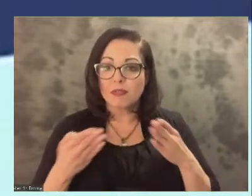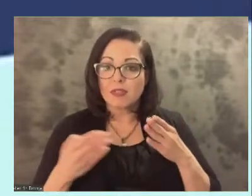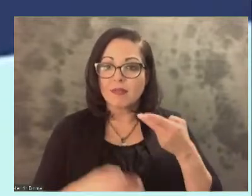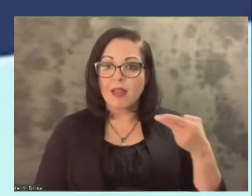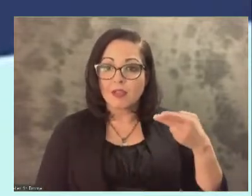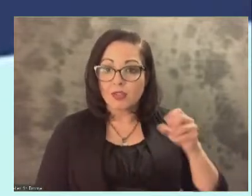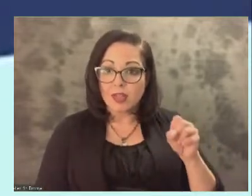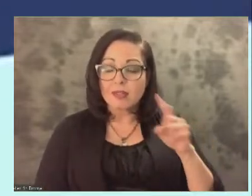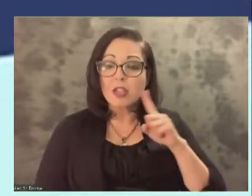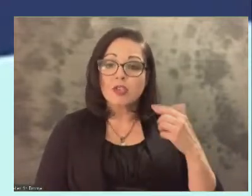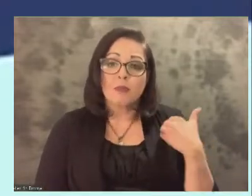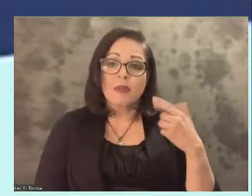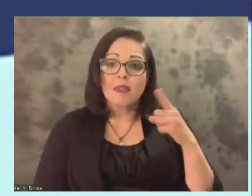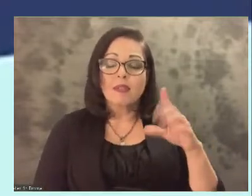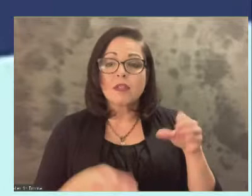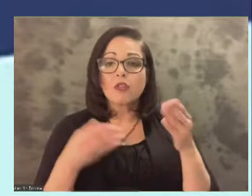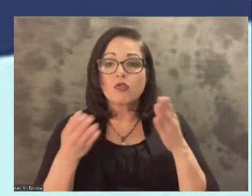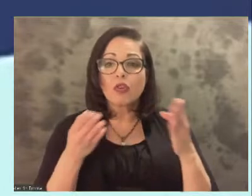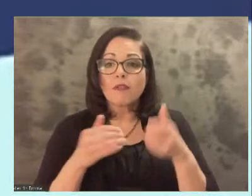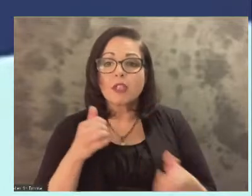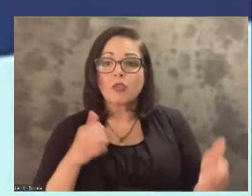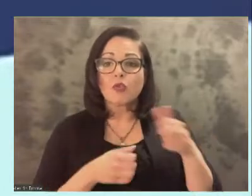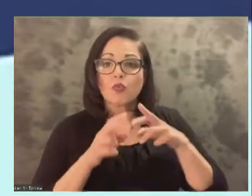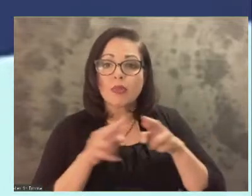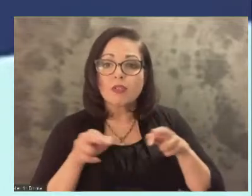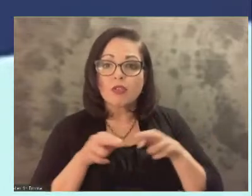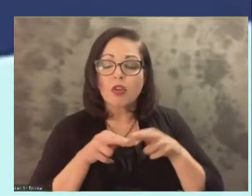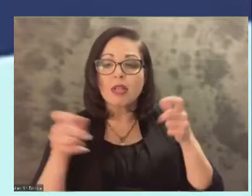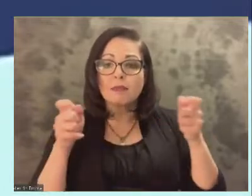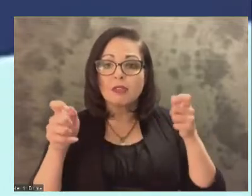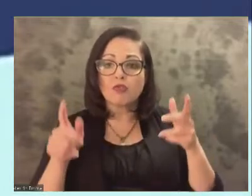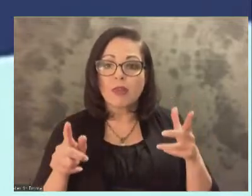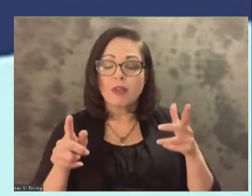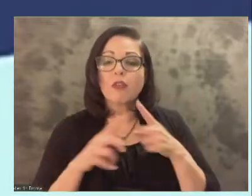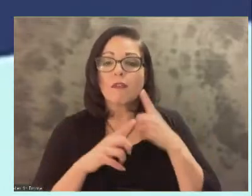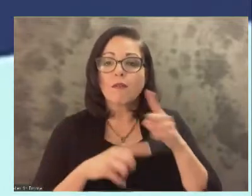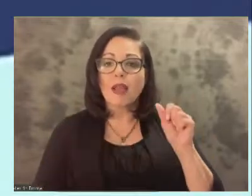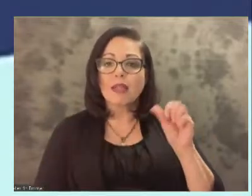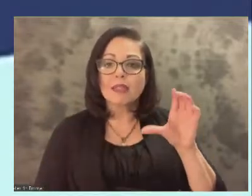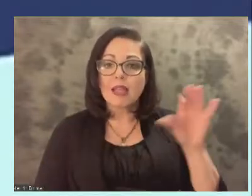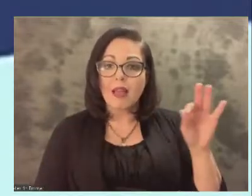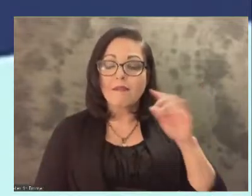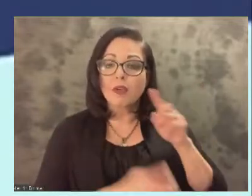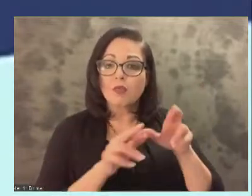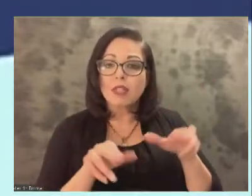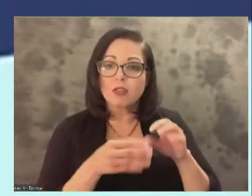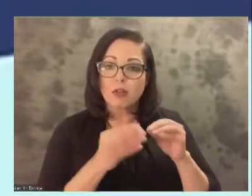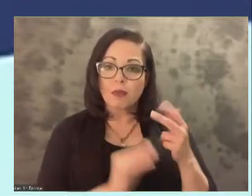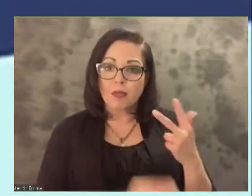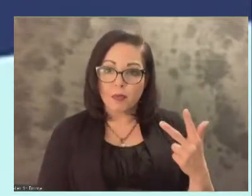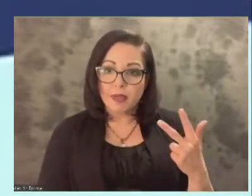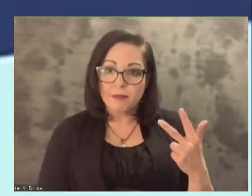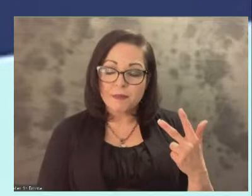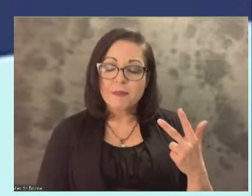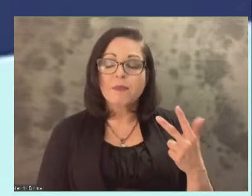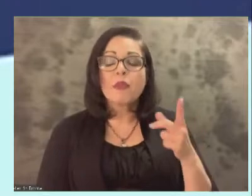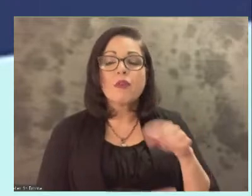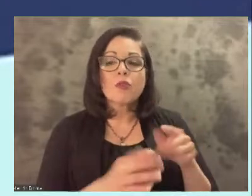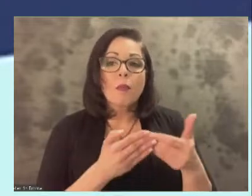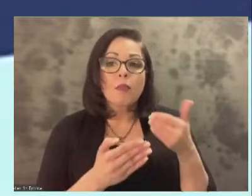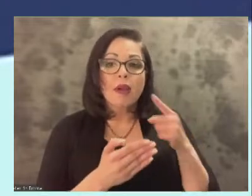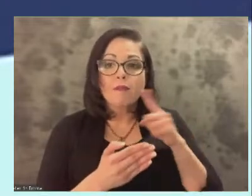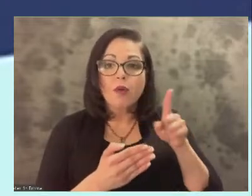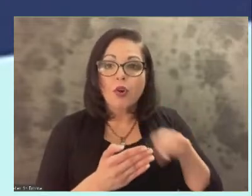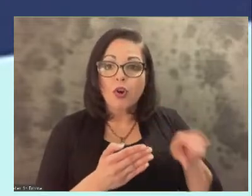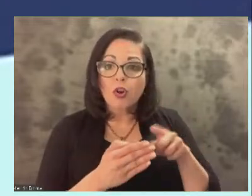previously served as the regional administration for ACF in Region 3. And so prior to